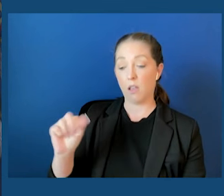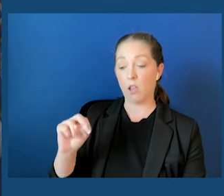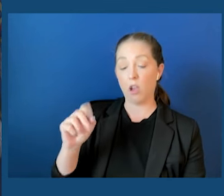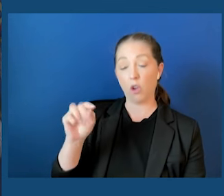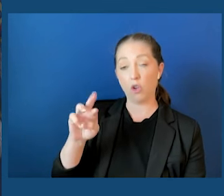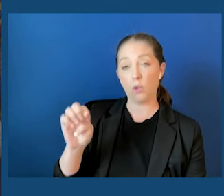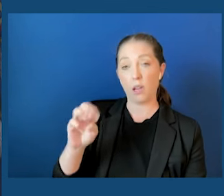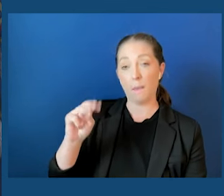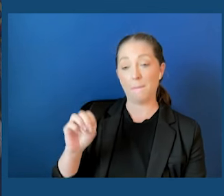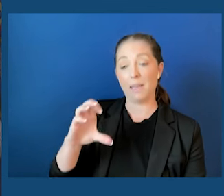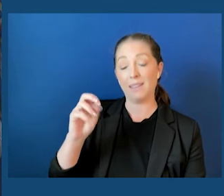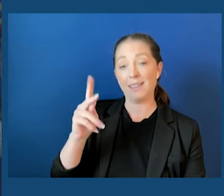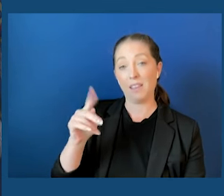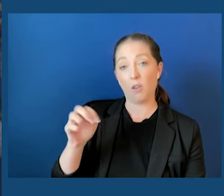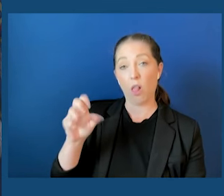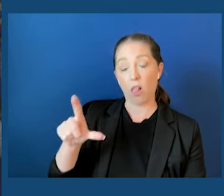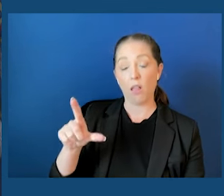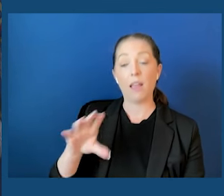Aaron Salter,